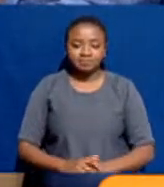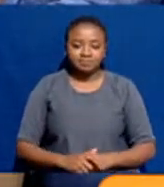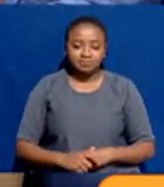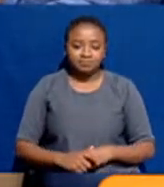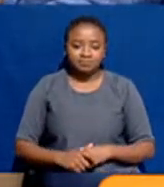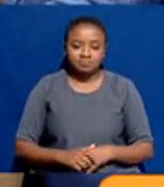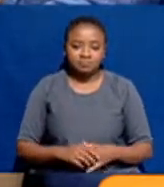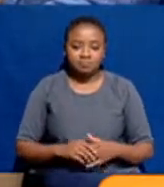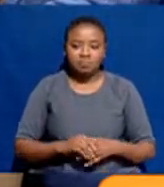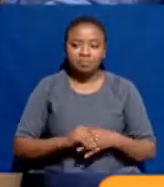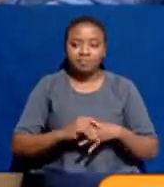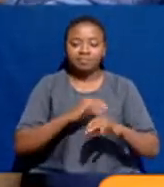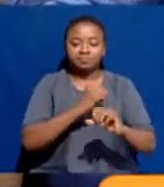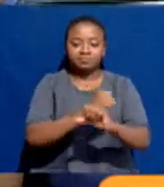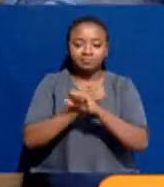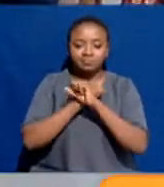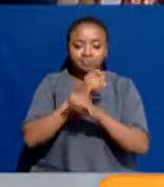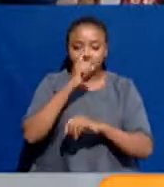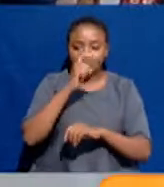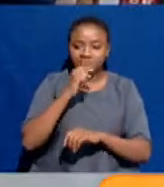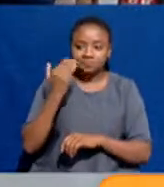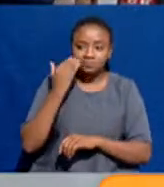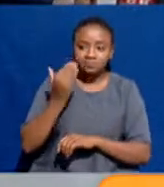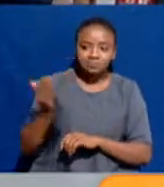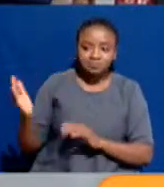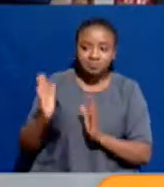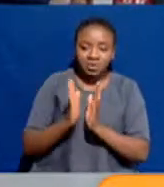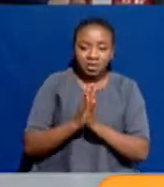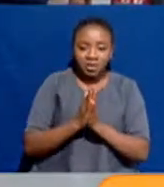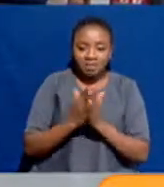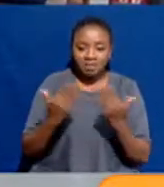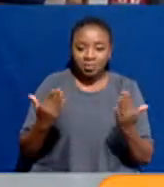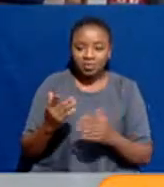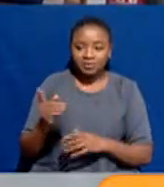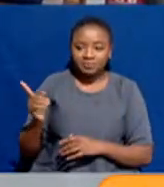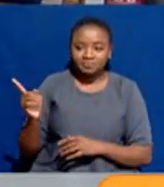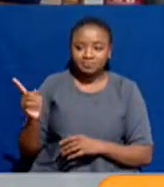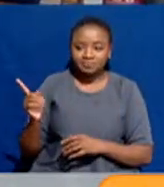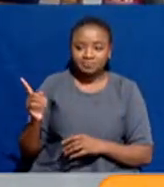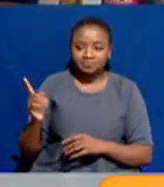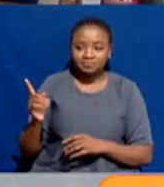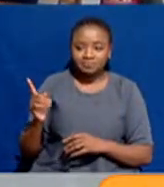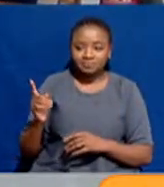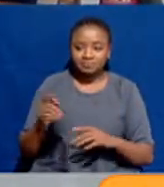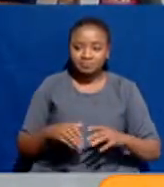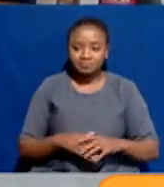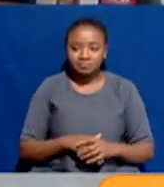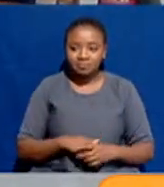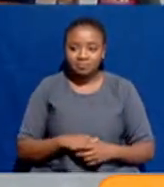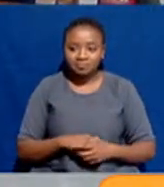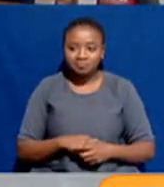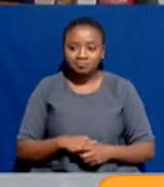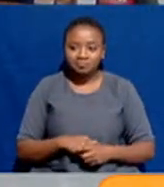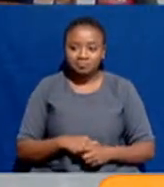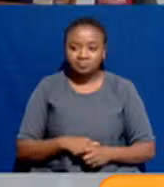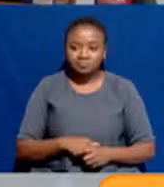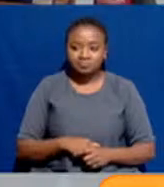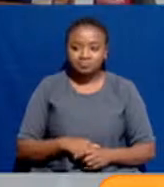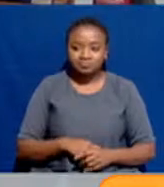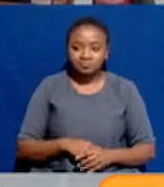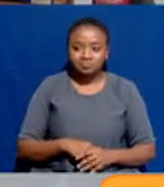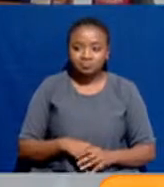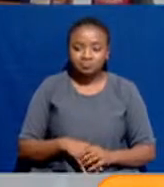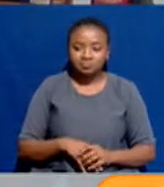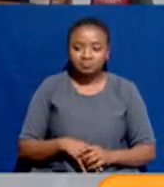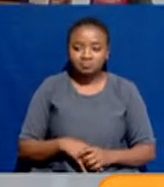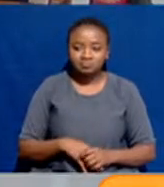it jealously. Yeah. The book is called Unbounded. By the way, Wangari Maathai's book was Unbowed, right? Unbound, yeah. And you're Unbounded. Unbounded, yes. I like that. I like the play.